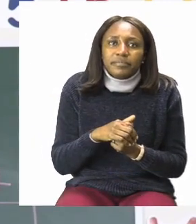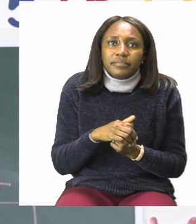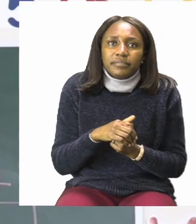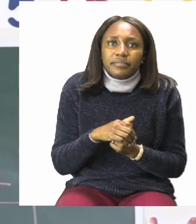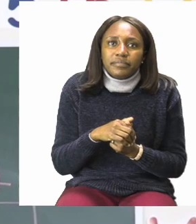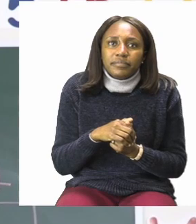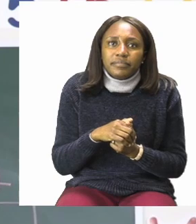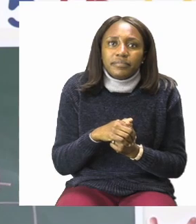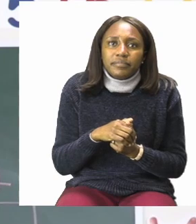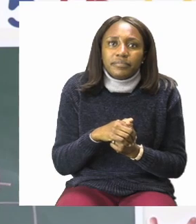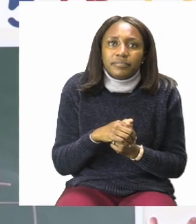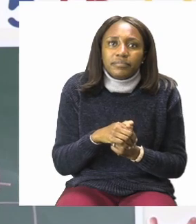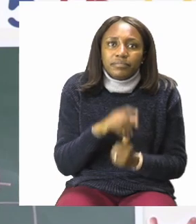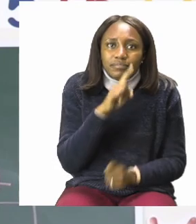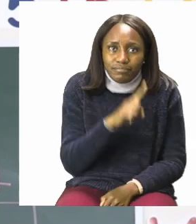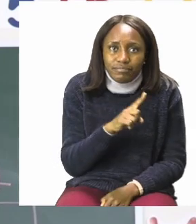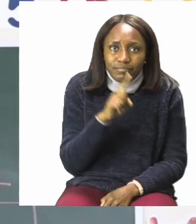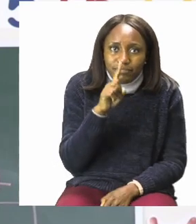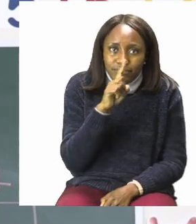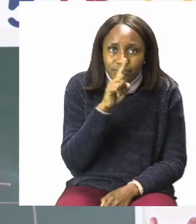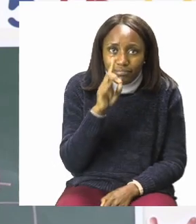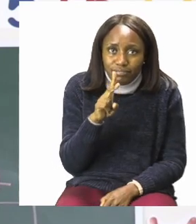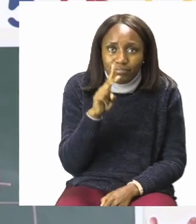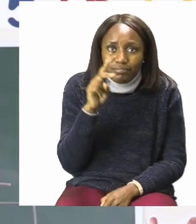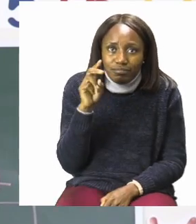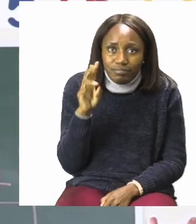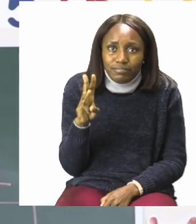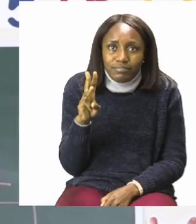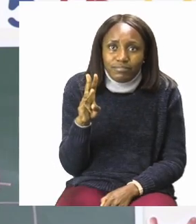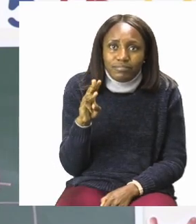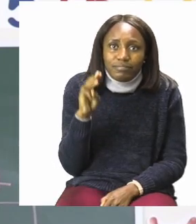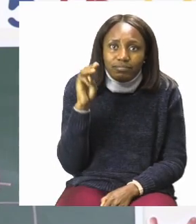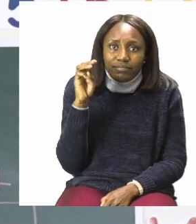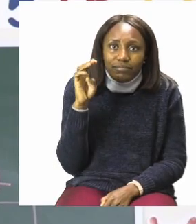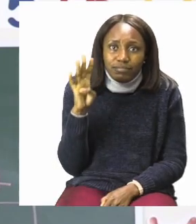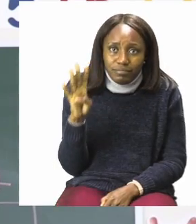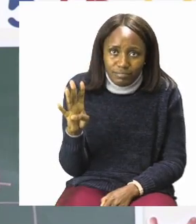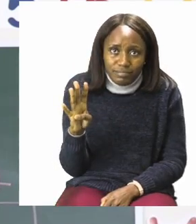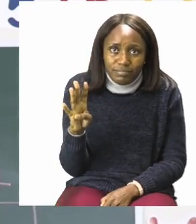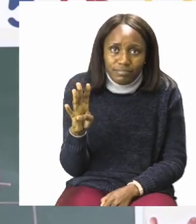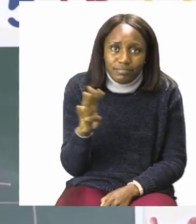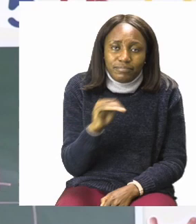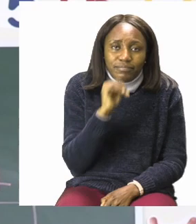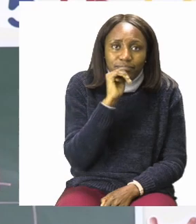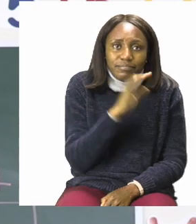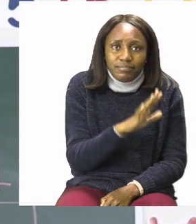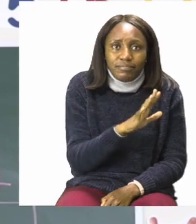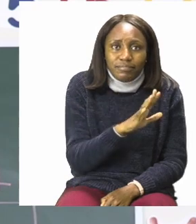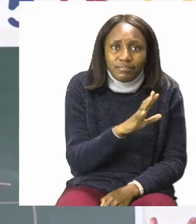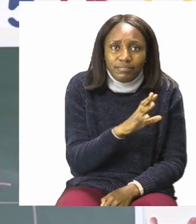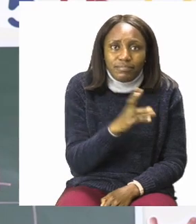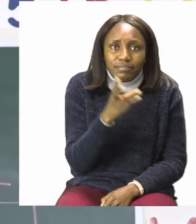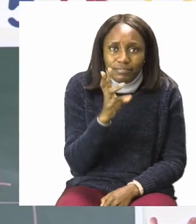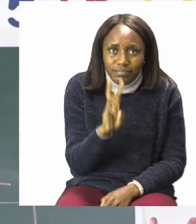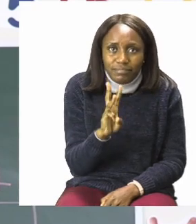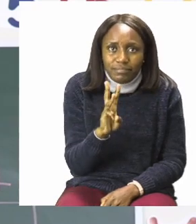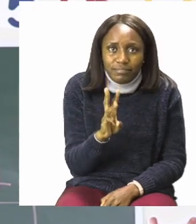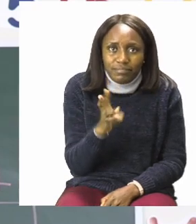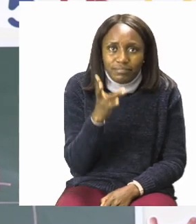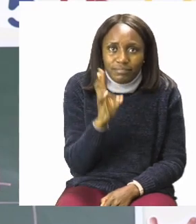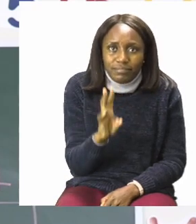simple as saying 1, 2, 3, 4, 5,